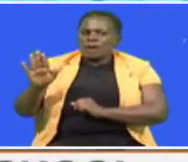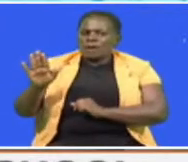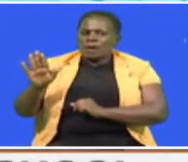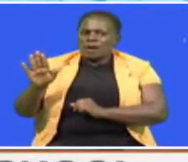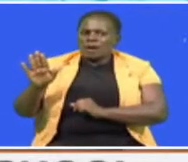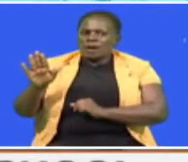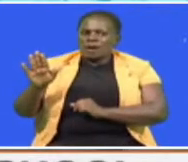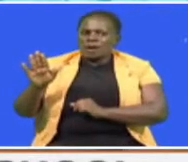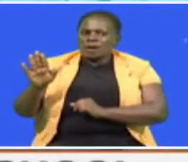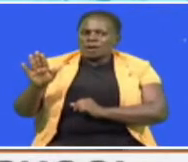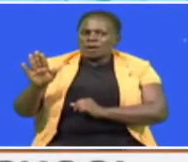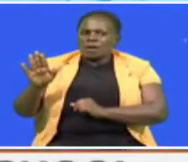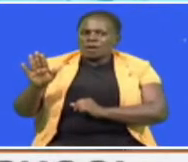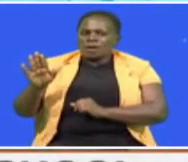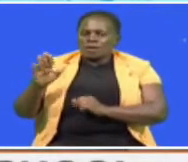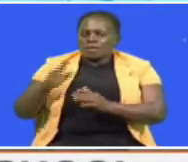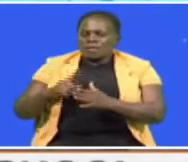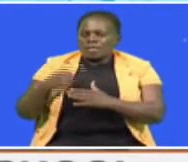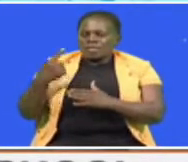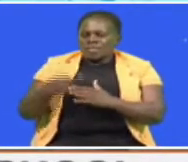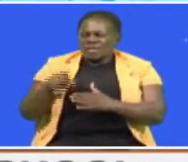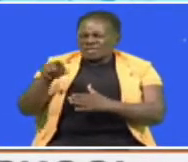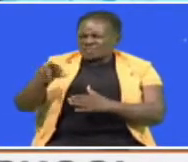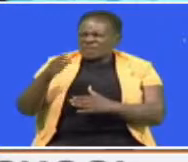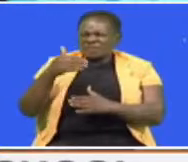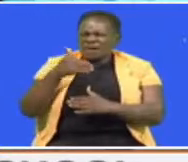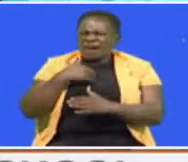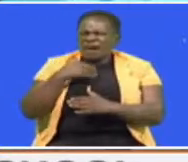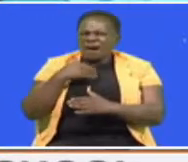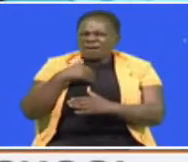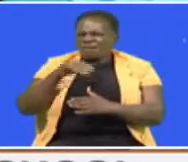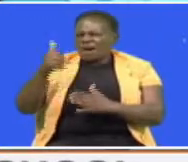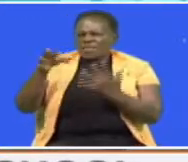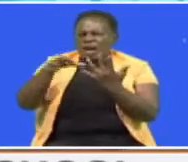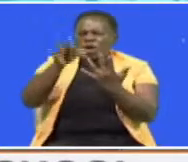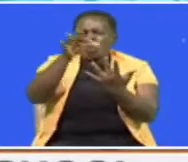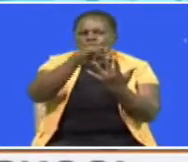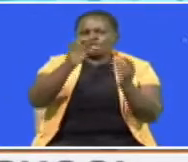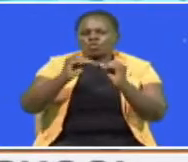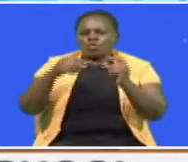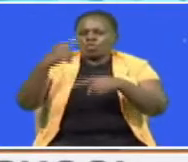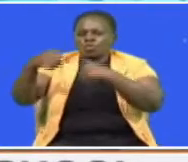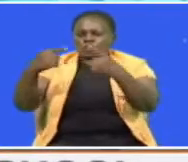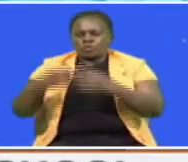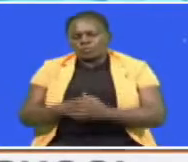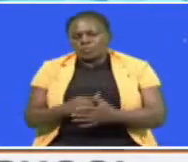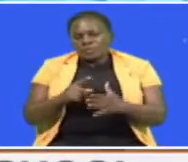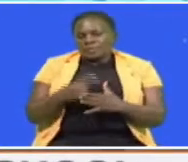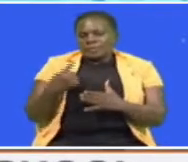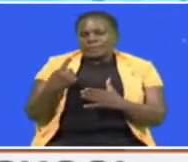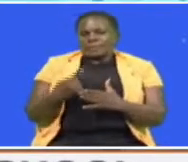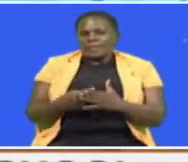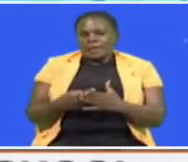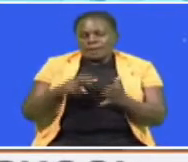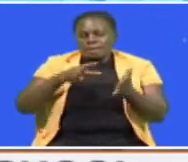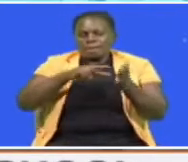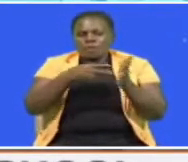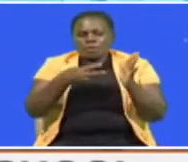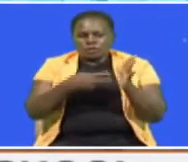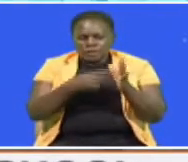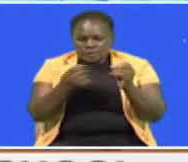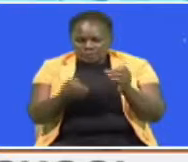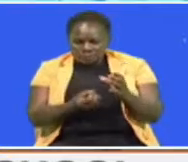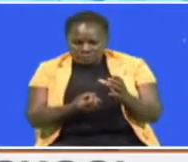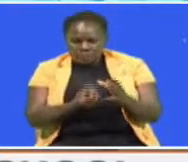waka graduate. So from there, hawakuwa any other option ya kuendelea mbele. So the Tirim project wakakuja